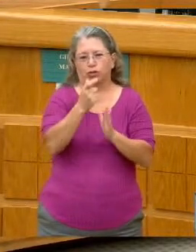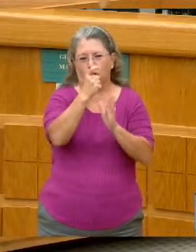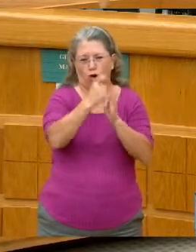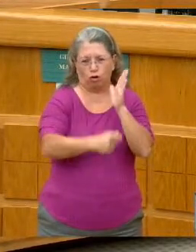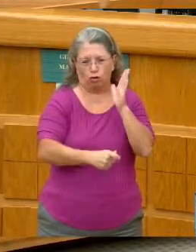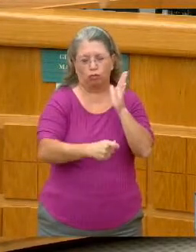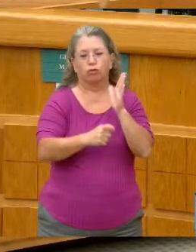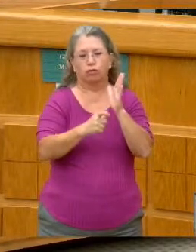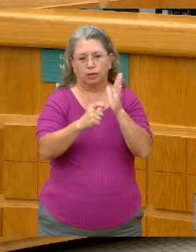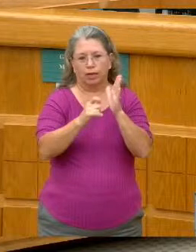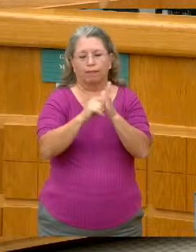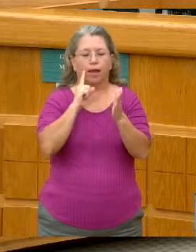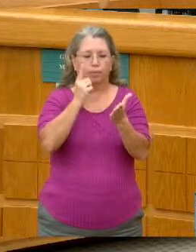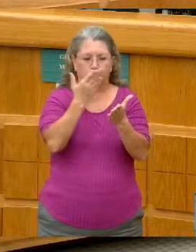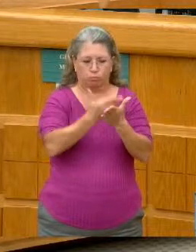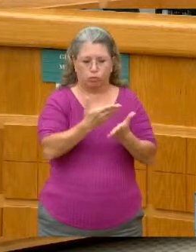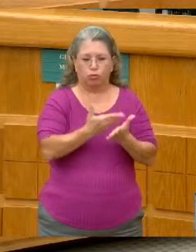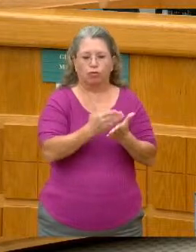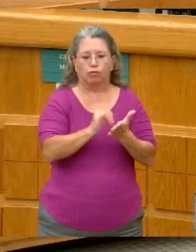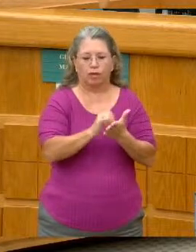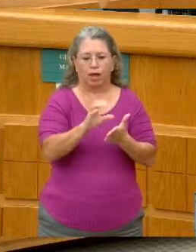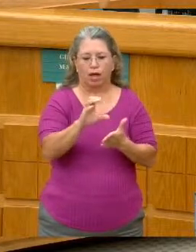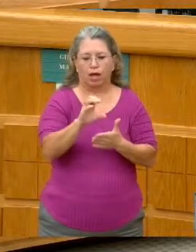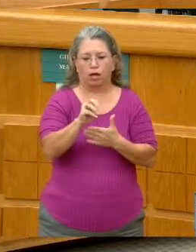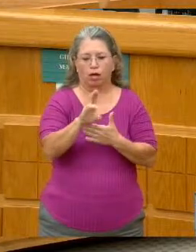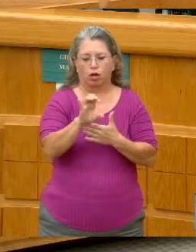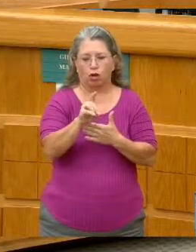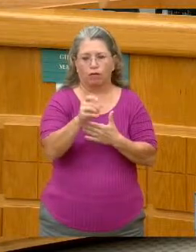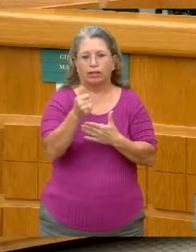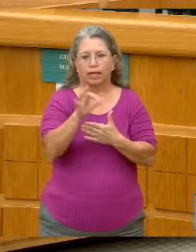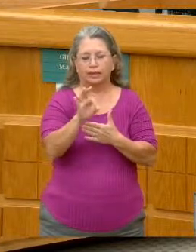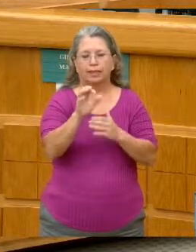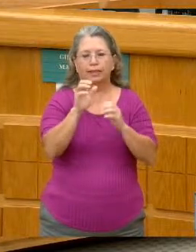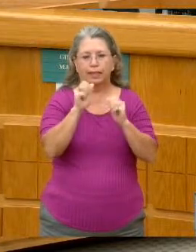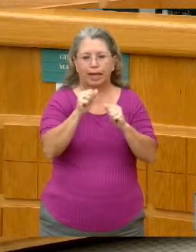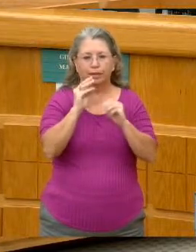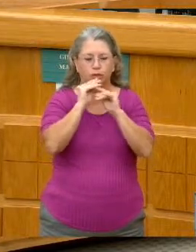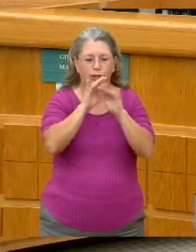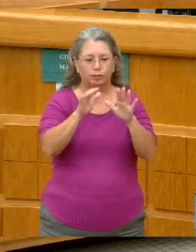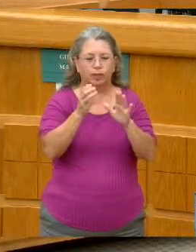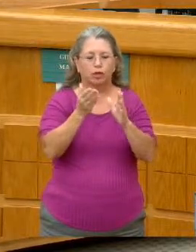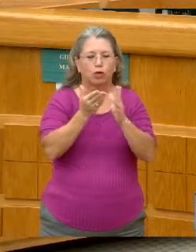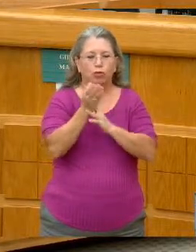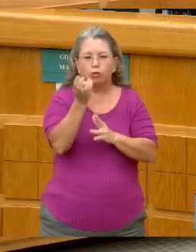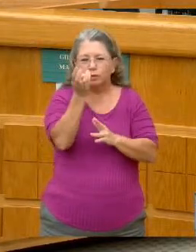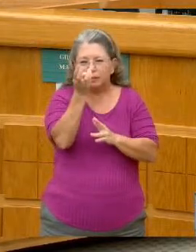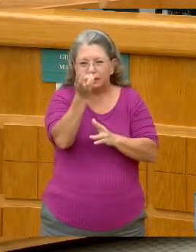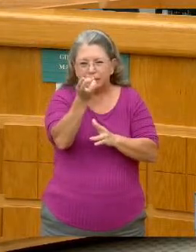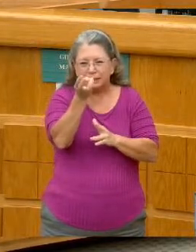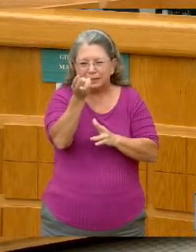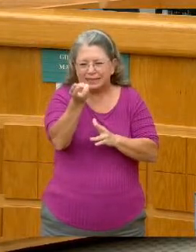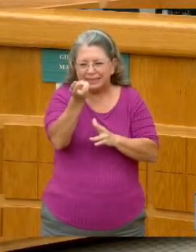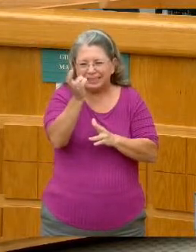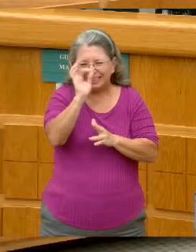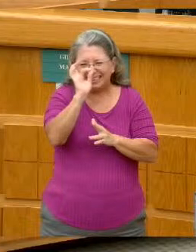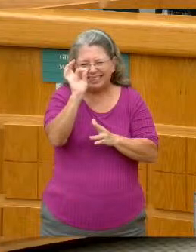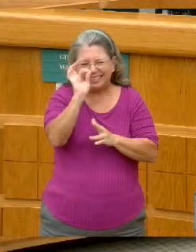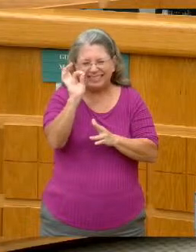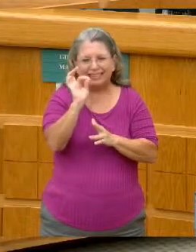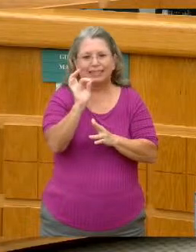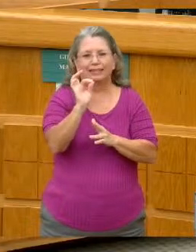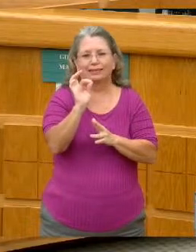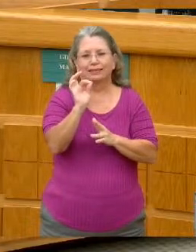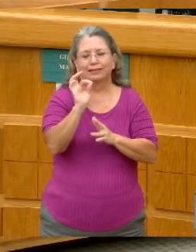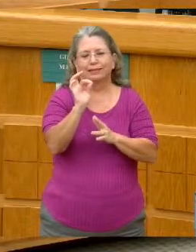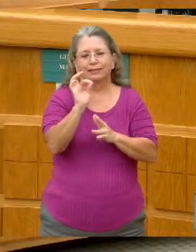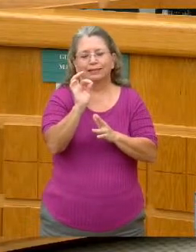truly airborne and not just in large droplets that you can see with your naked eye, but also in microscopic droplets that don't